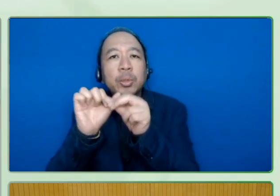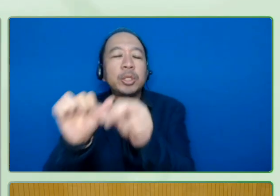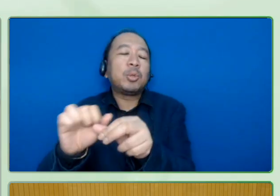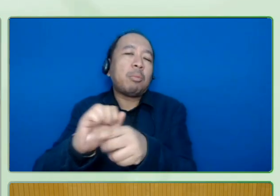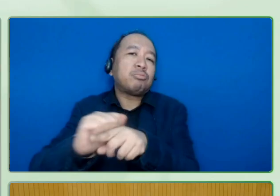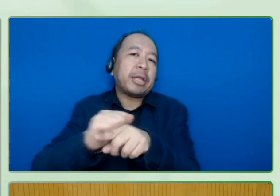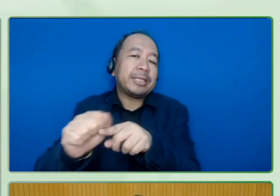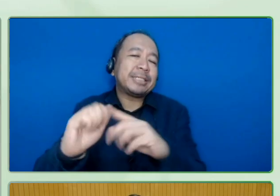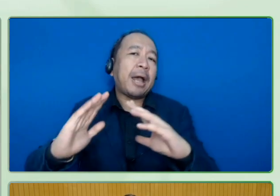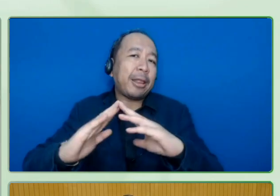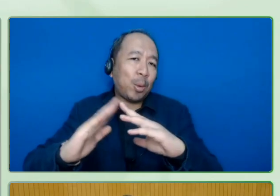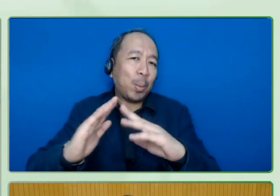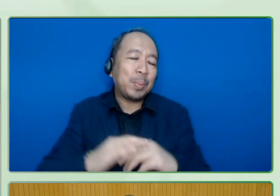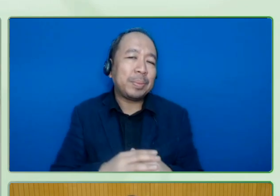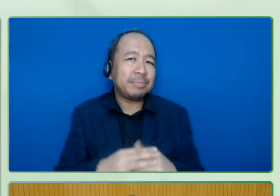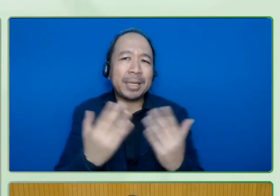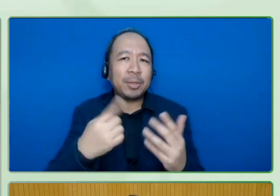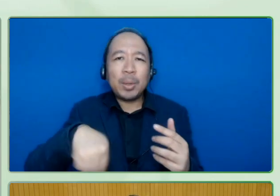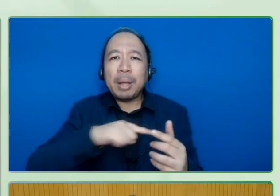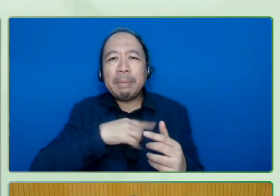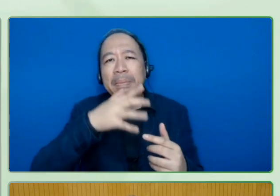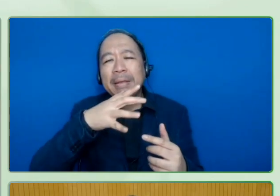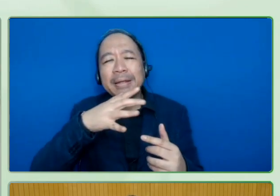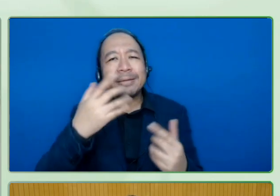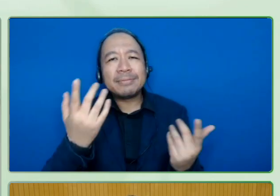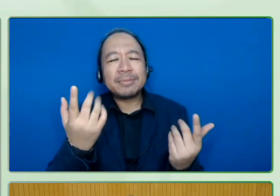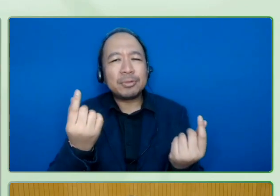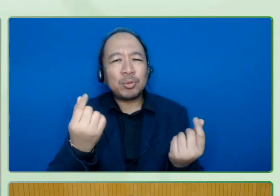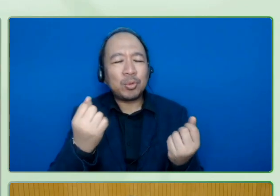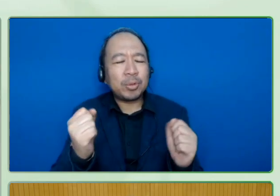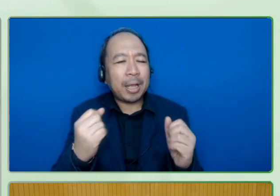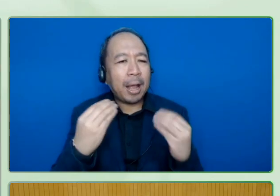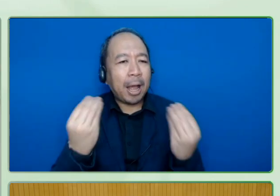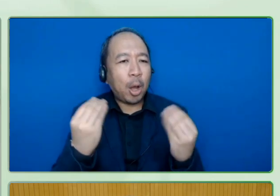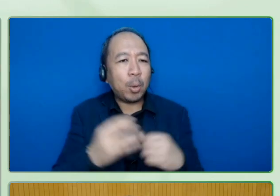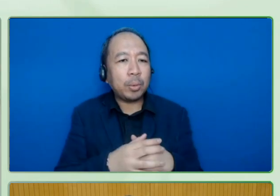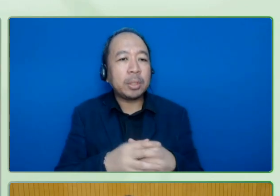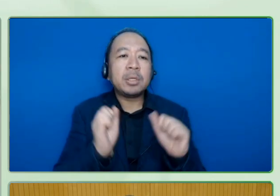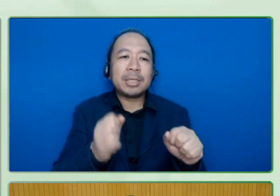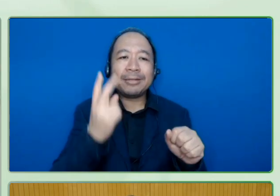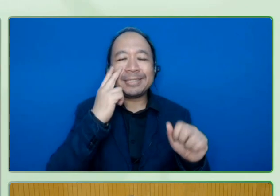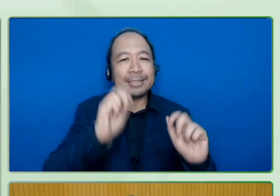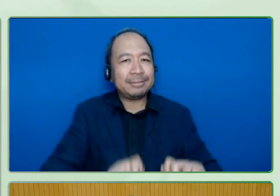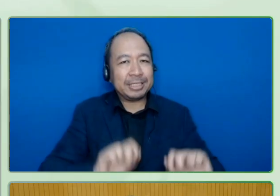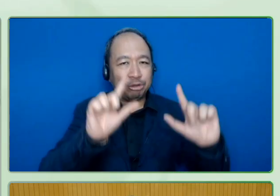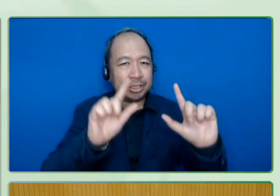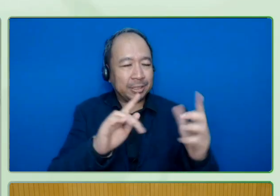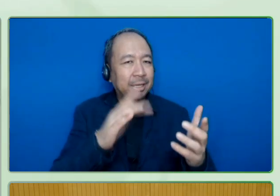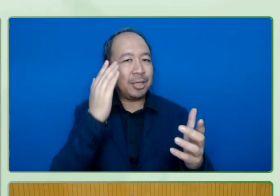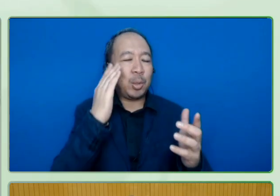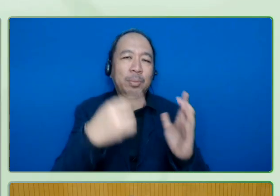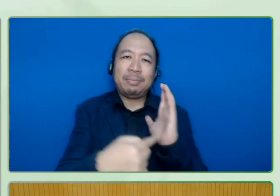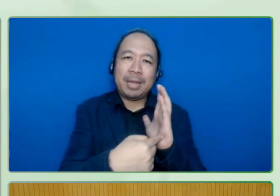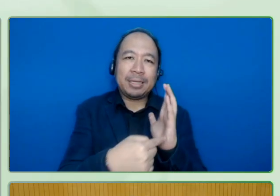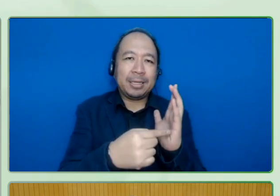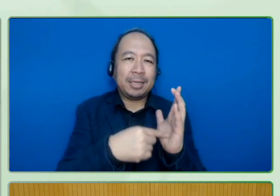is my slide? I got the idea. We could use screens, you know. People always blame technology. Technology, too much screen time